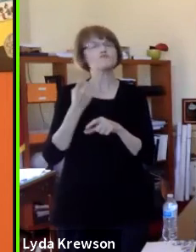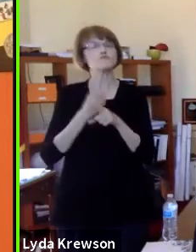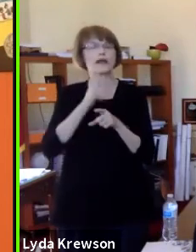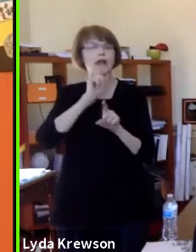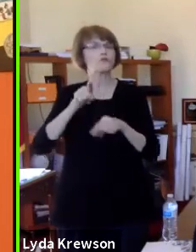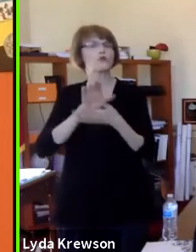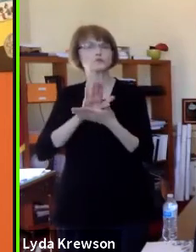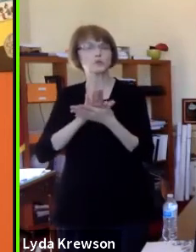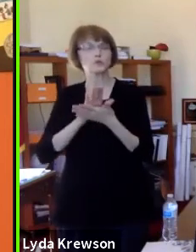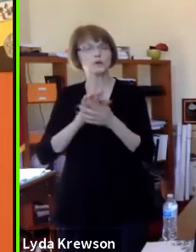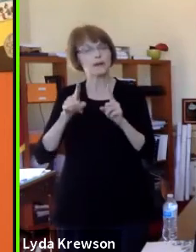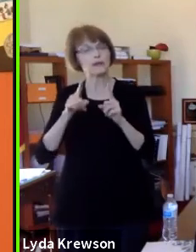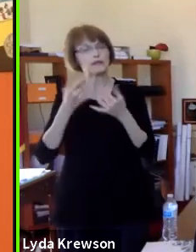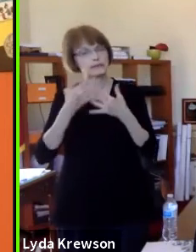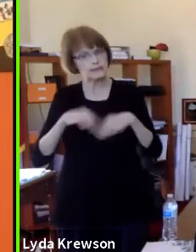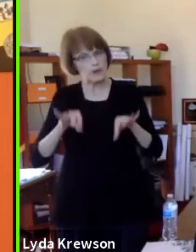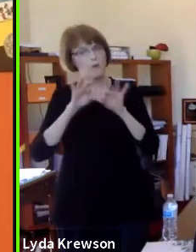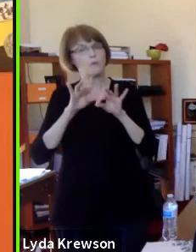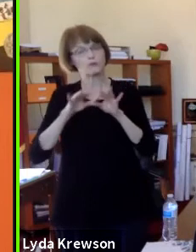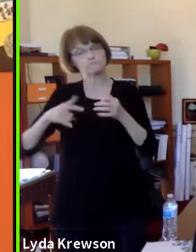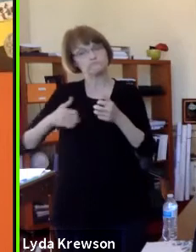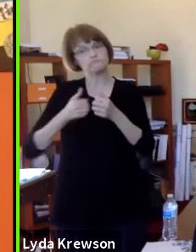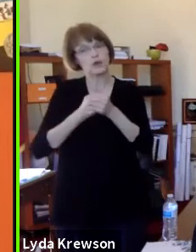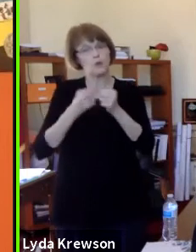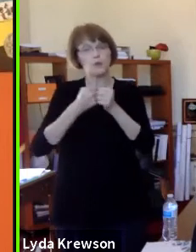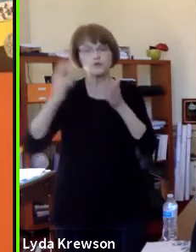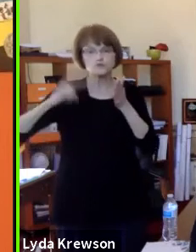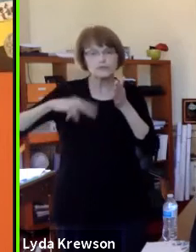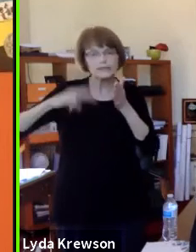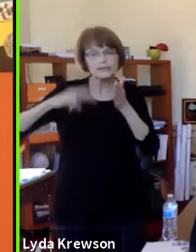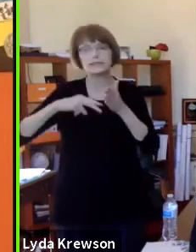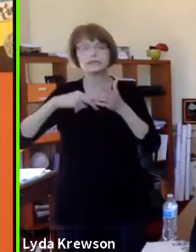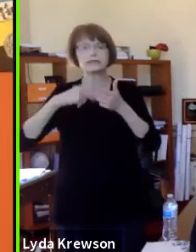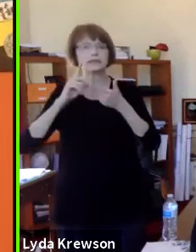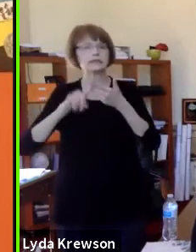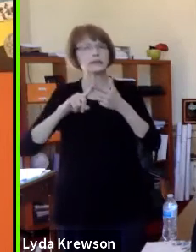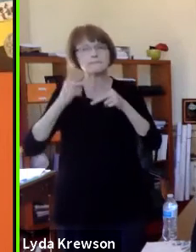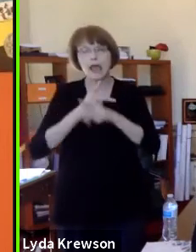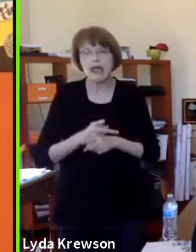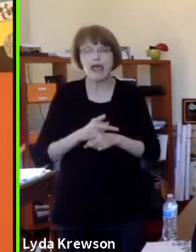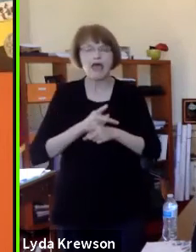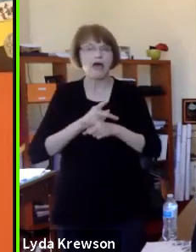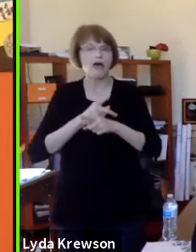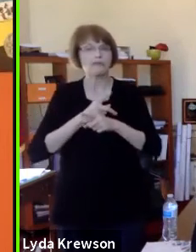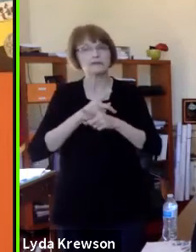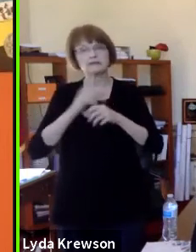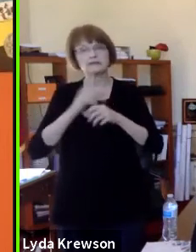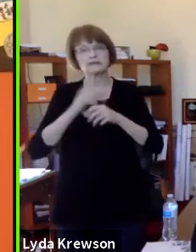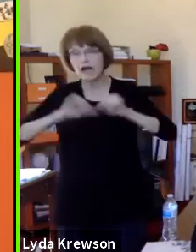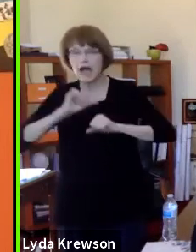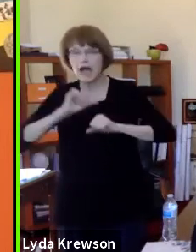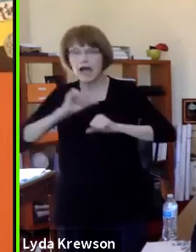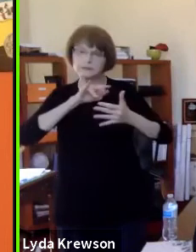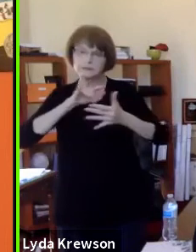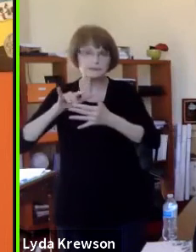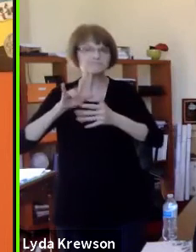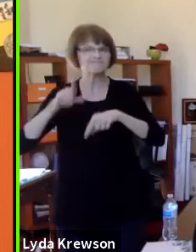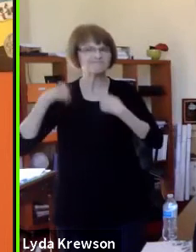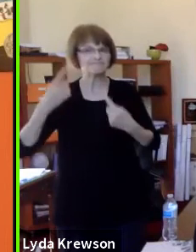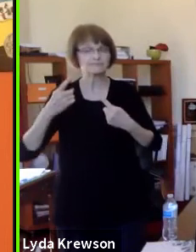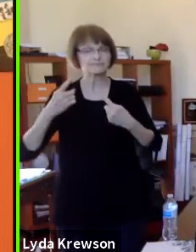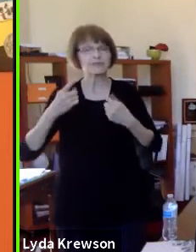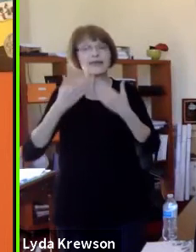school, it's important that you keep up with your reading and with your math and your science. So thank you.